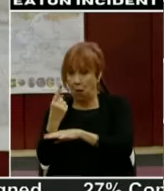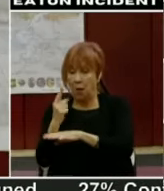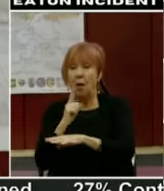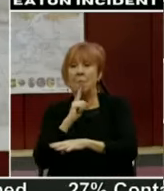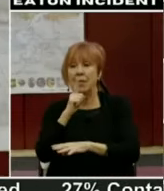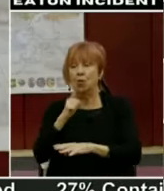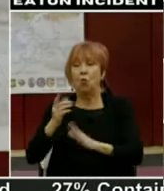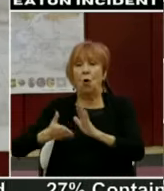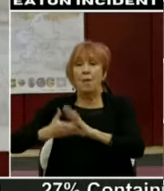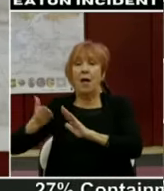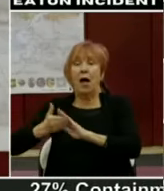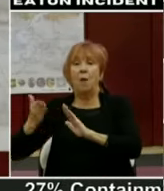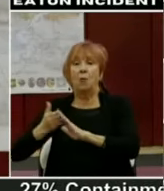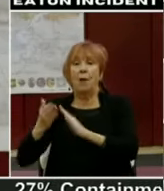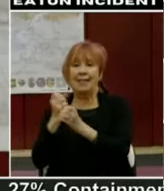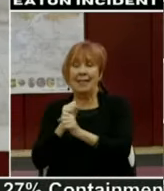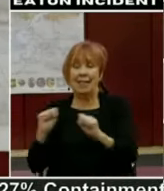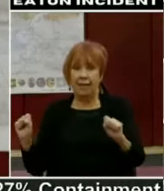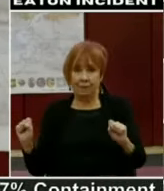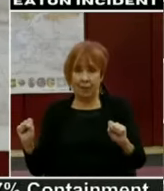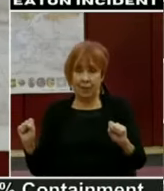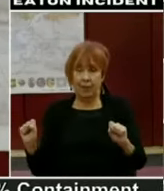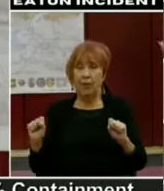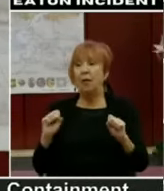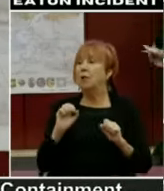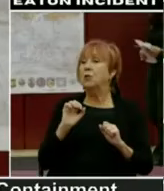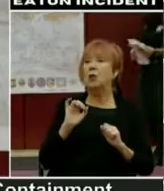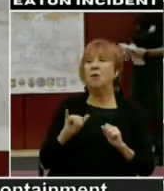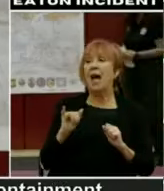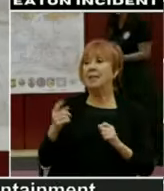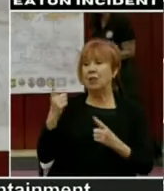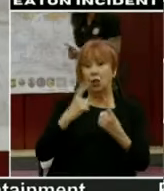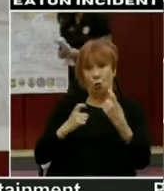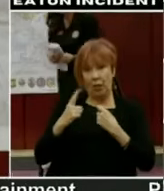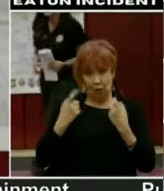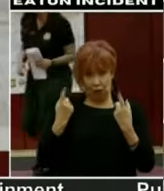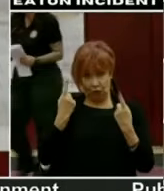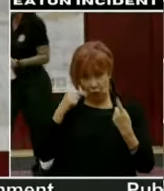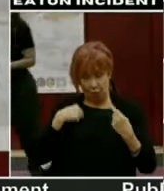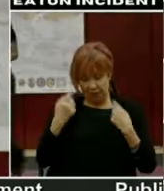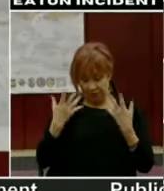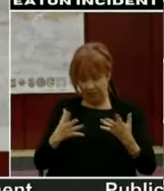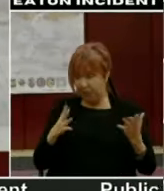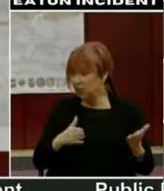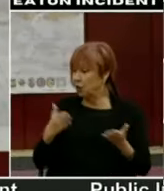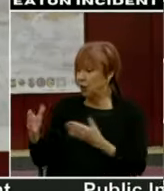And those are the questions that I had. Thank you for providing those. I'll turn it back to Steph now. Thank you.